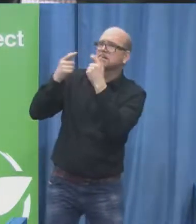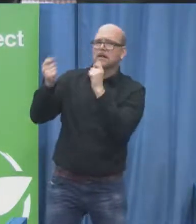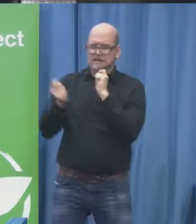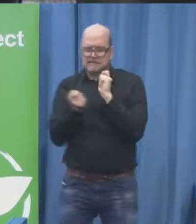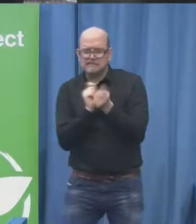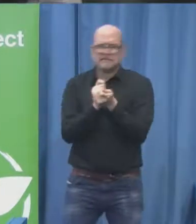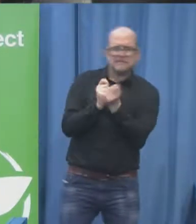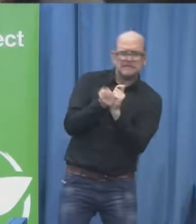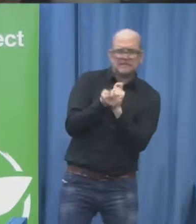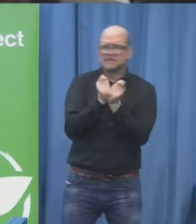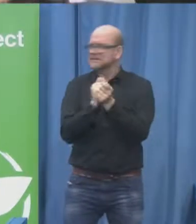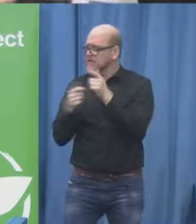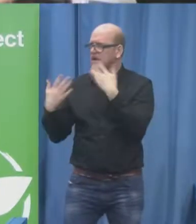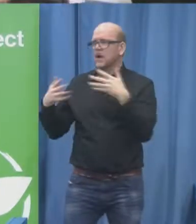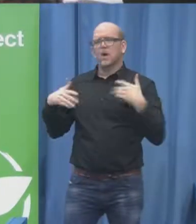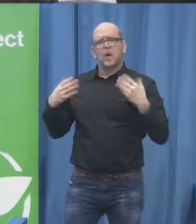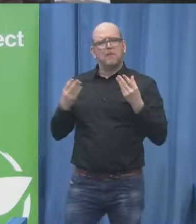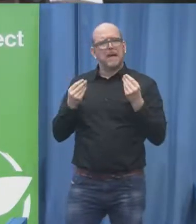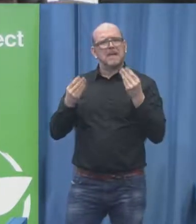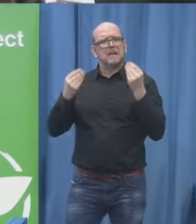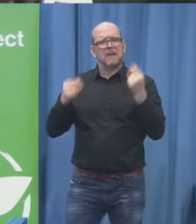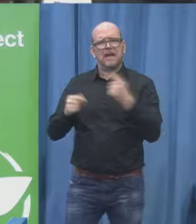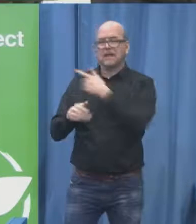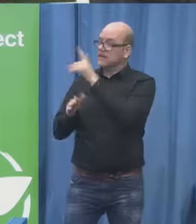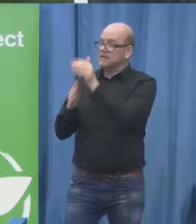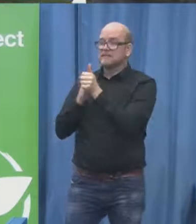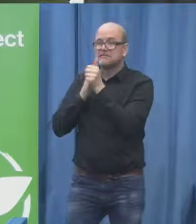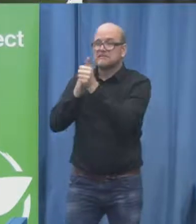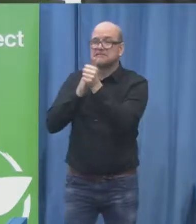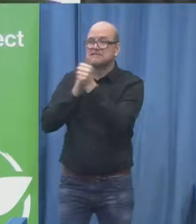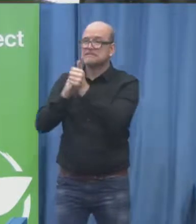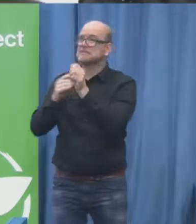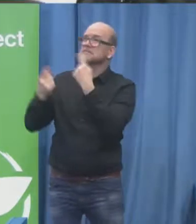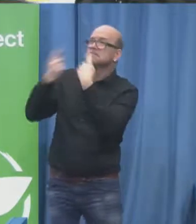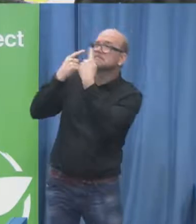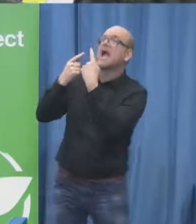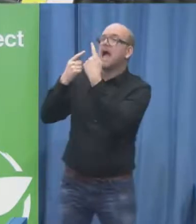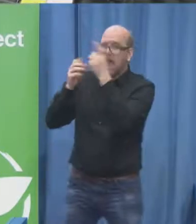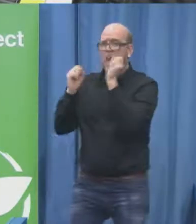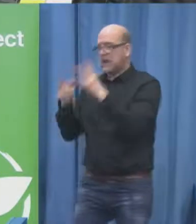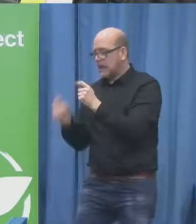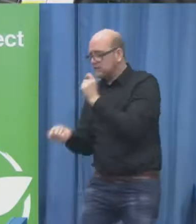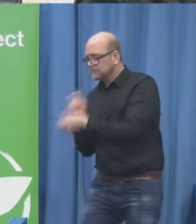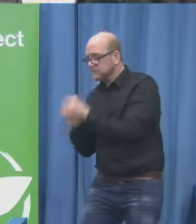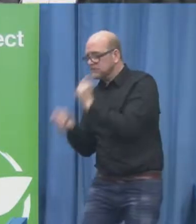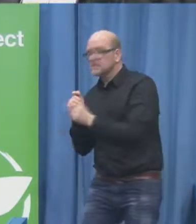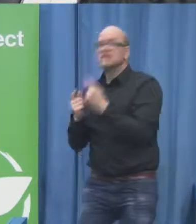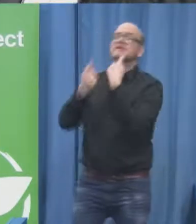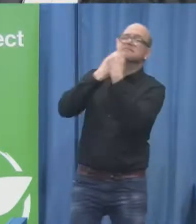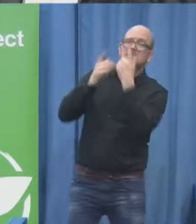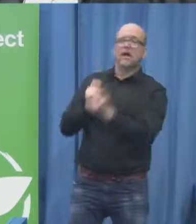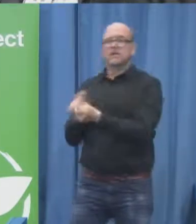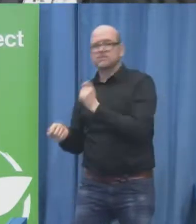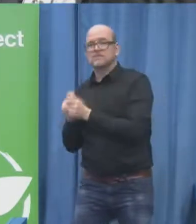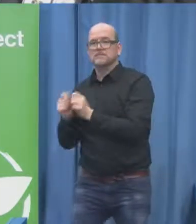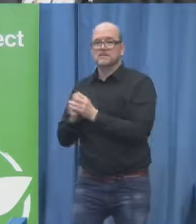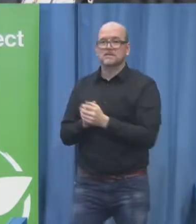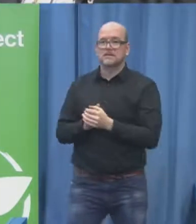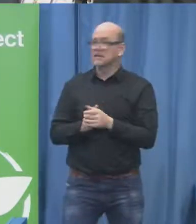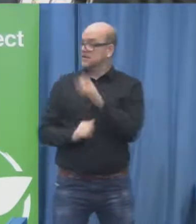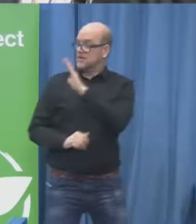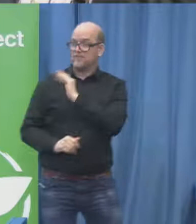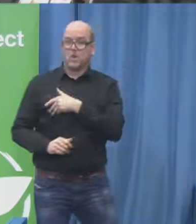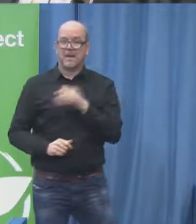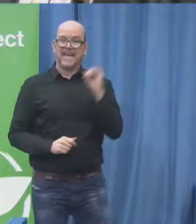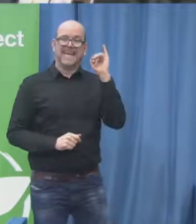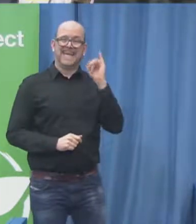HEINDORF herself, her personality, her charm, her energy, they have been a significant